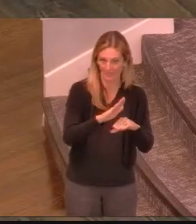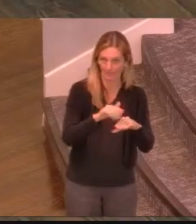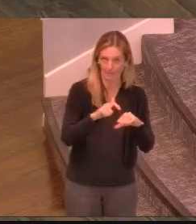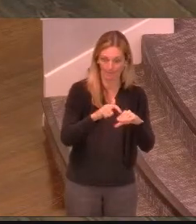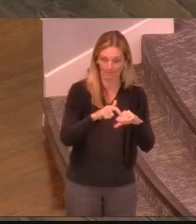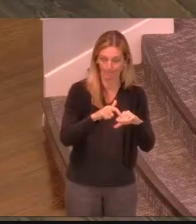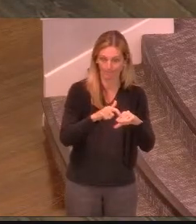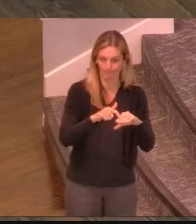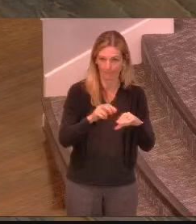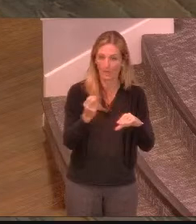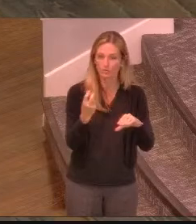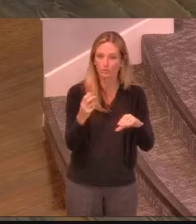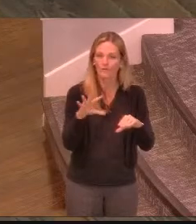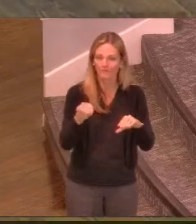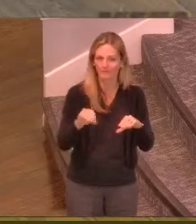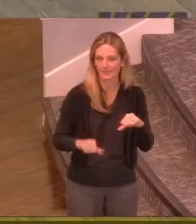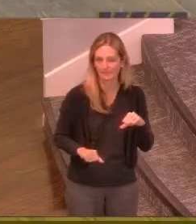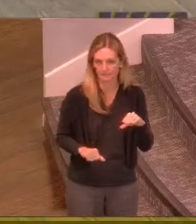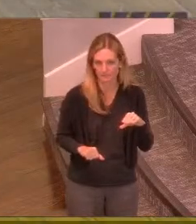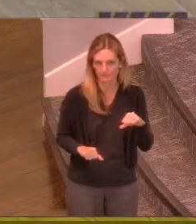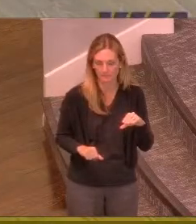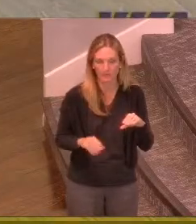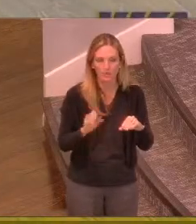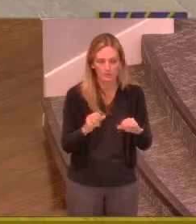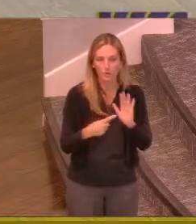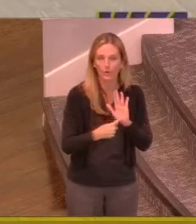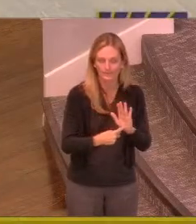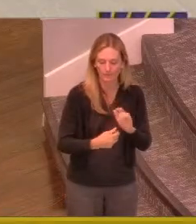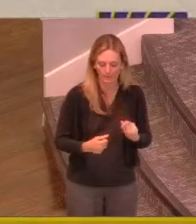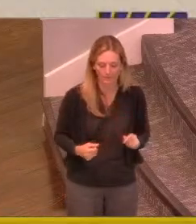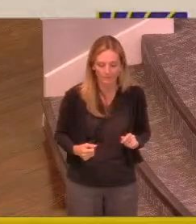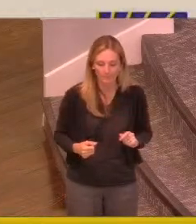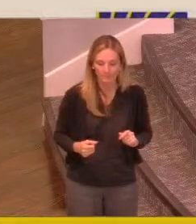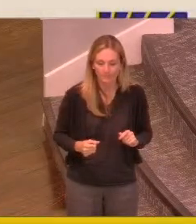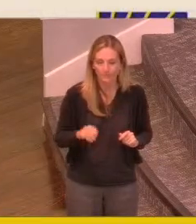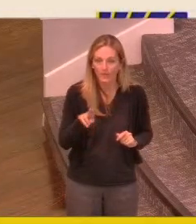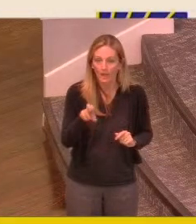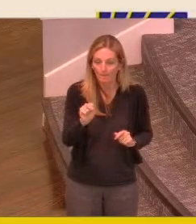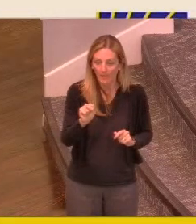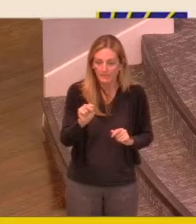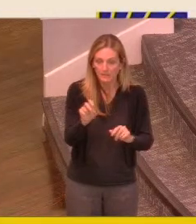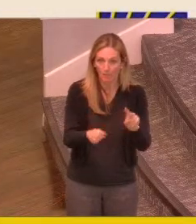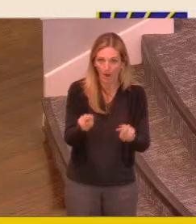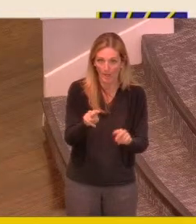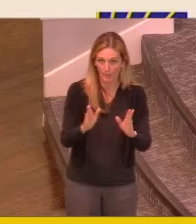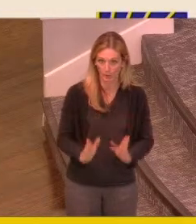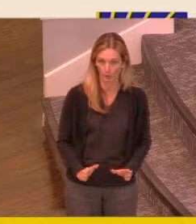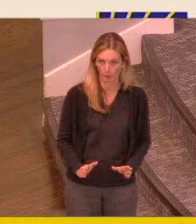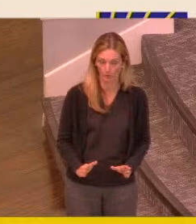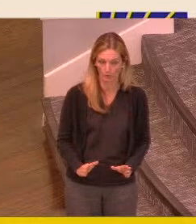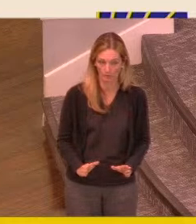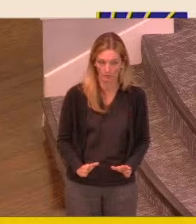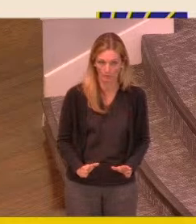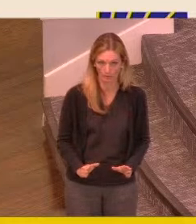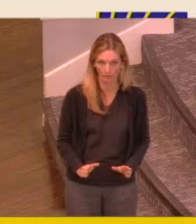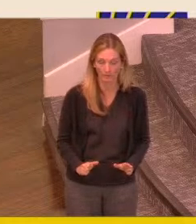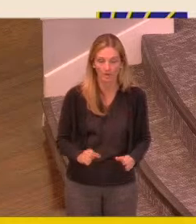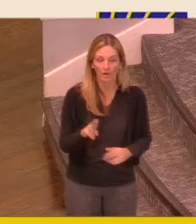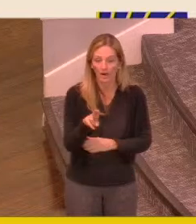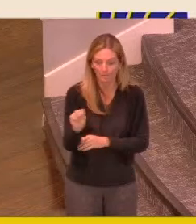$12.50. So I want to give you the example of a bus monitor. Bus monitors are one of